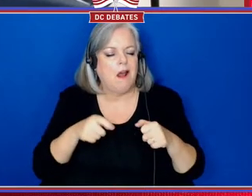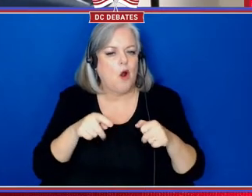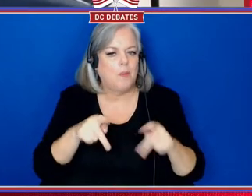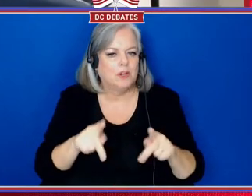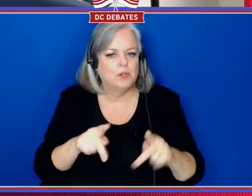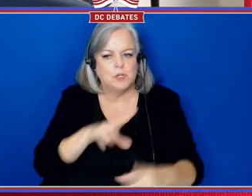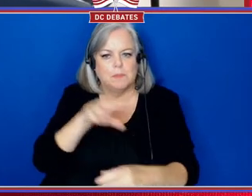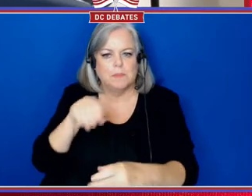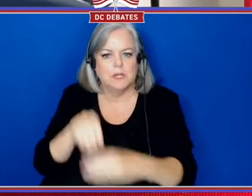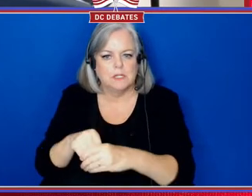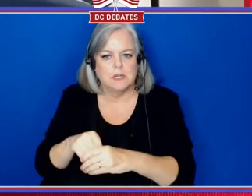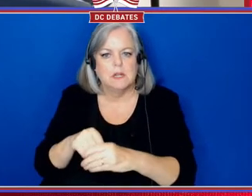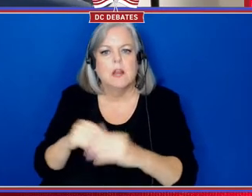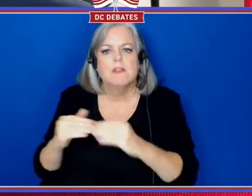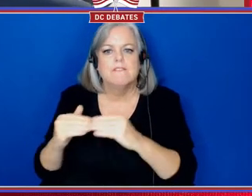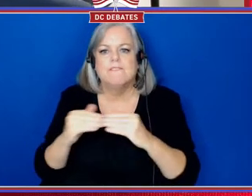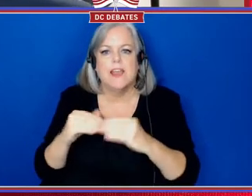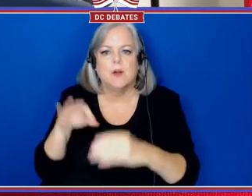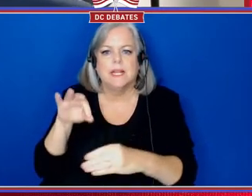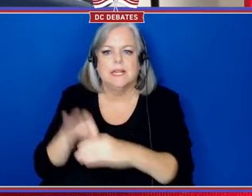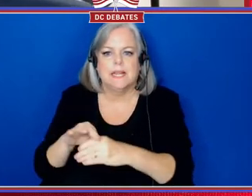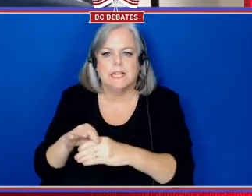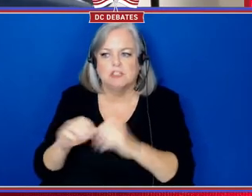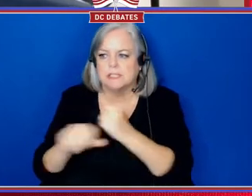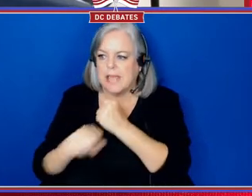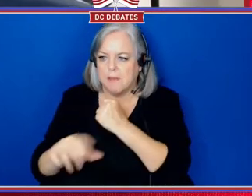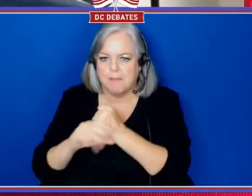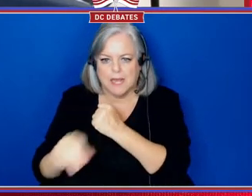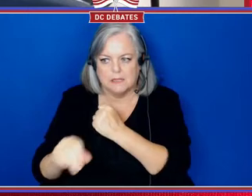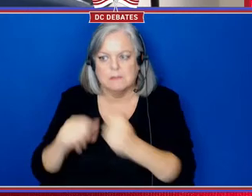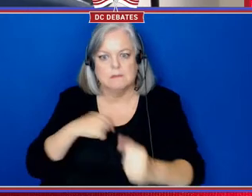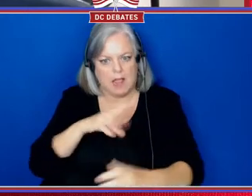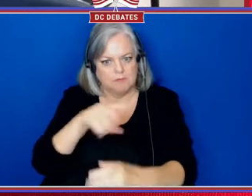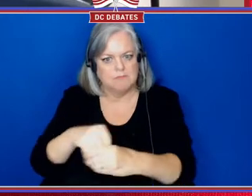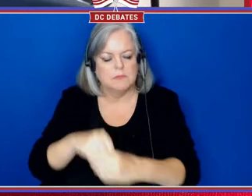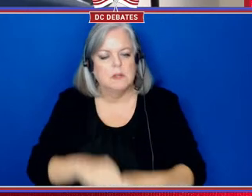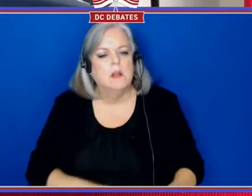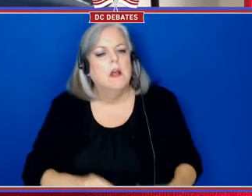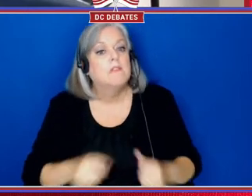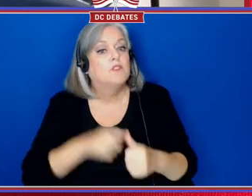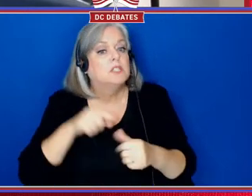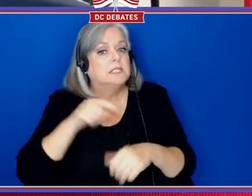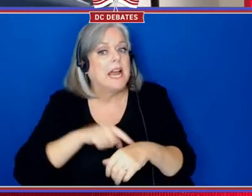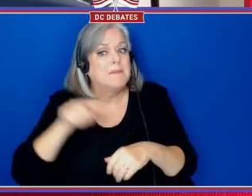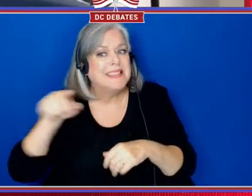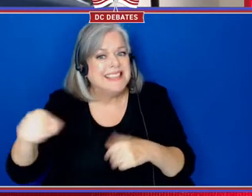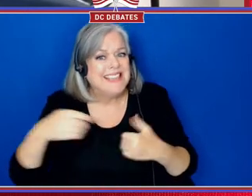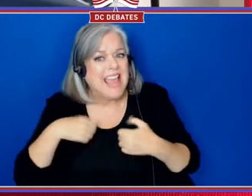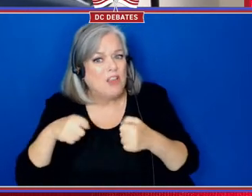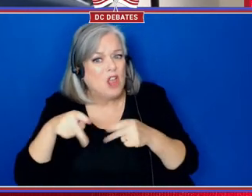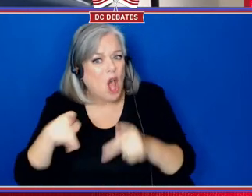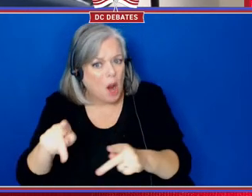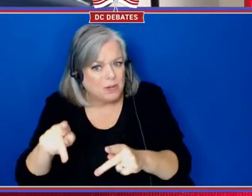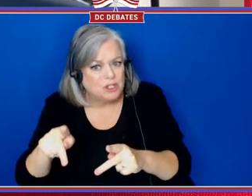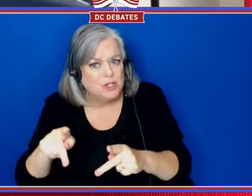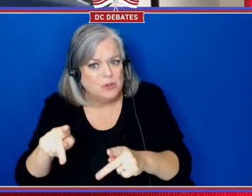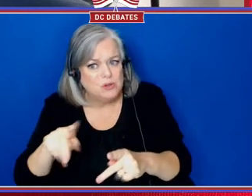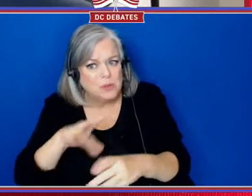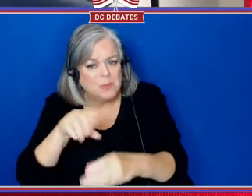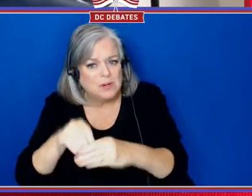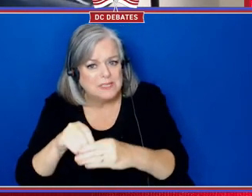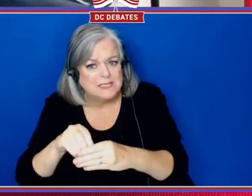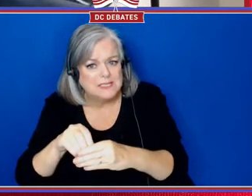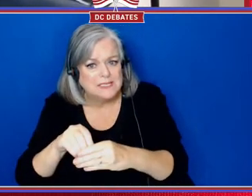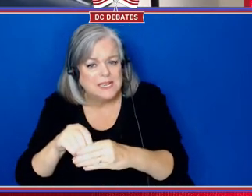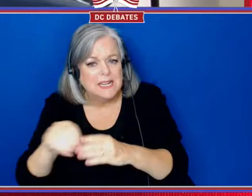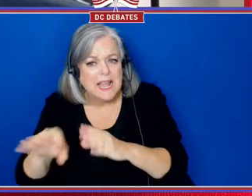elections campaign, I did so. The first time he had the opportunity to participate in fair elections when he ran for at-large council member,